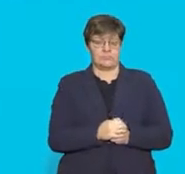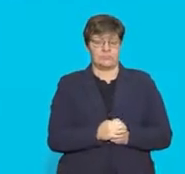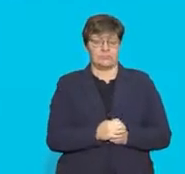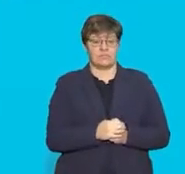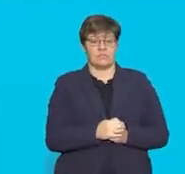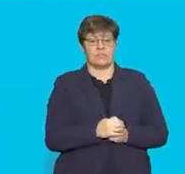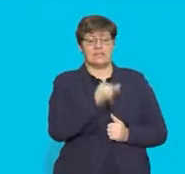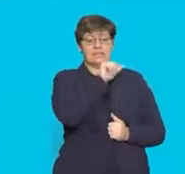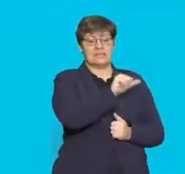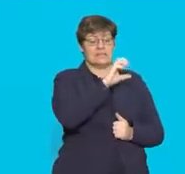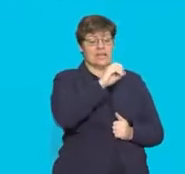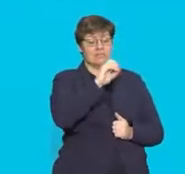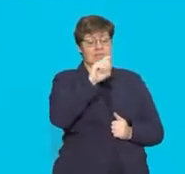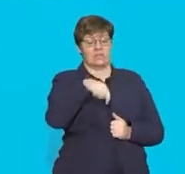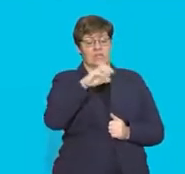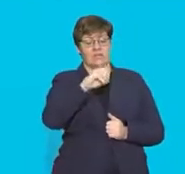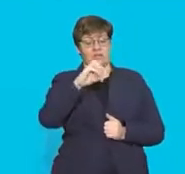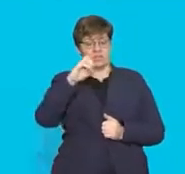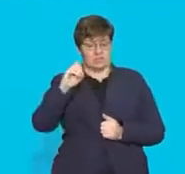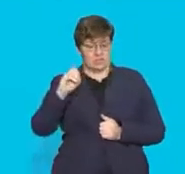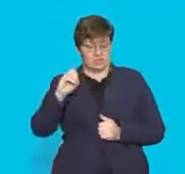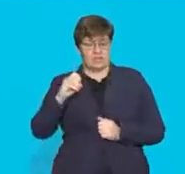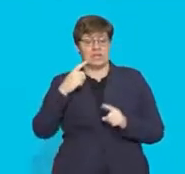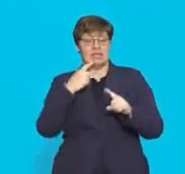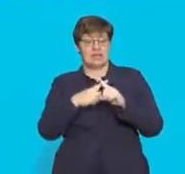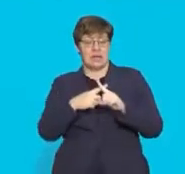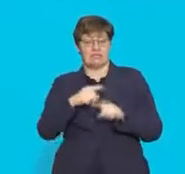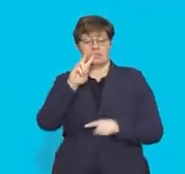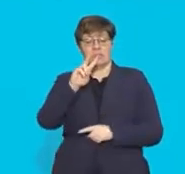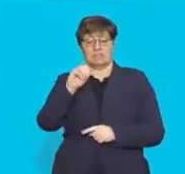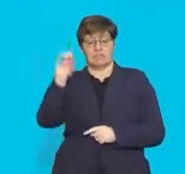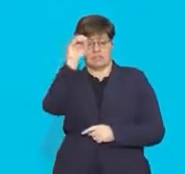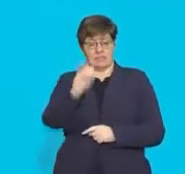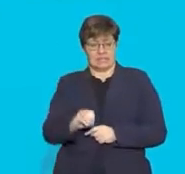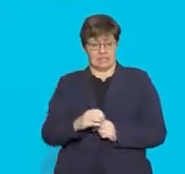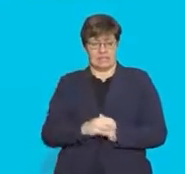So it's 600,000, right, times your 20%